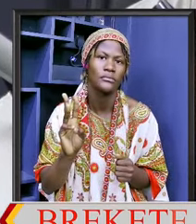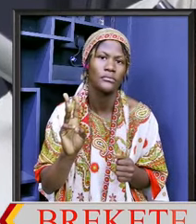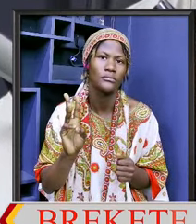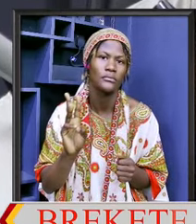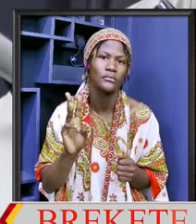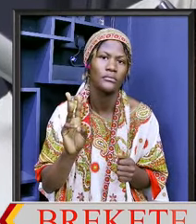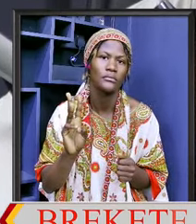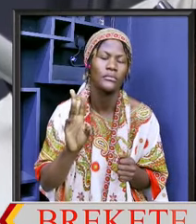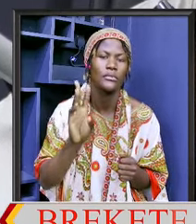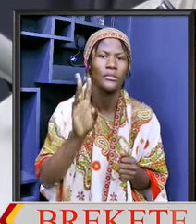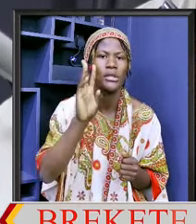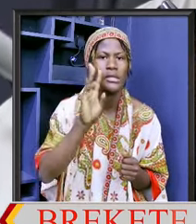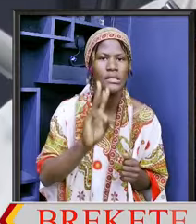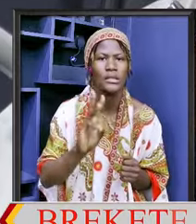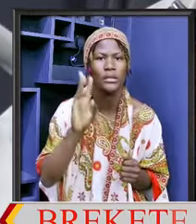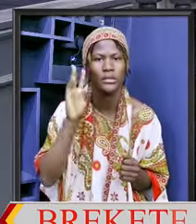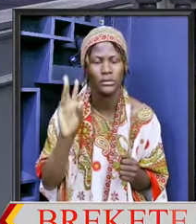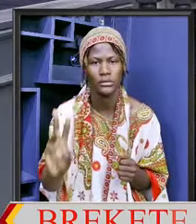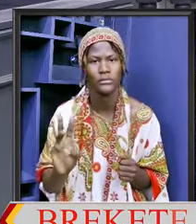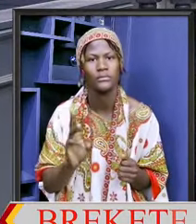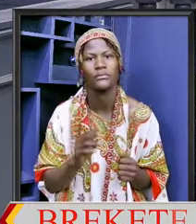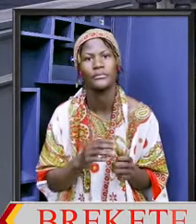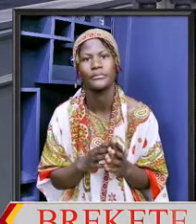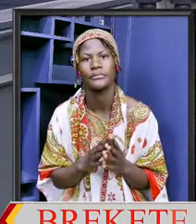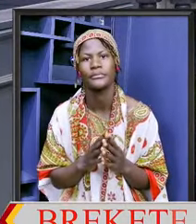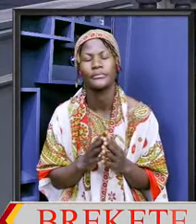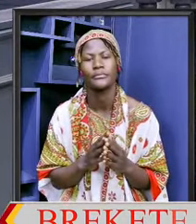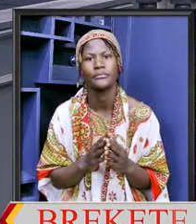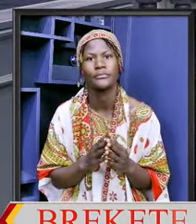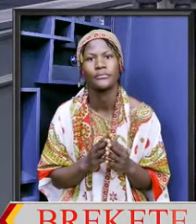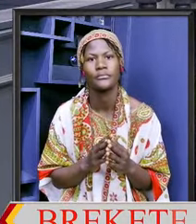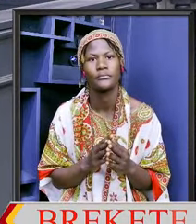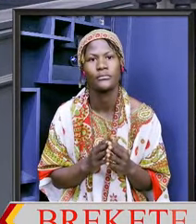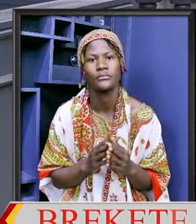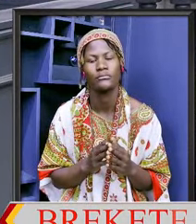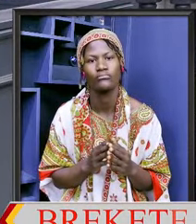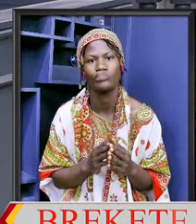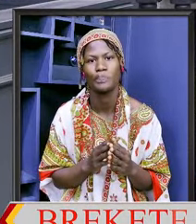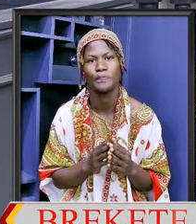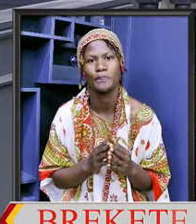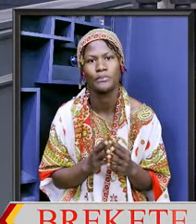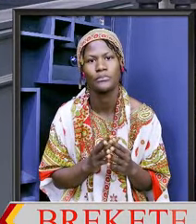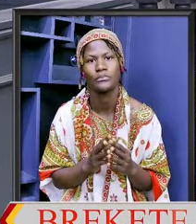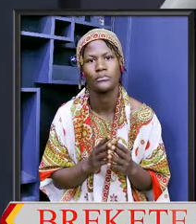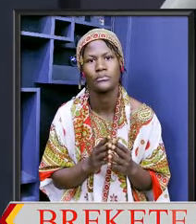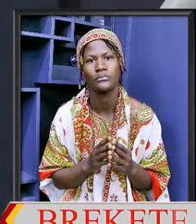another 6 6 Repeat them again. The number is